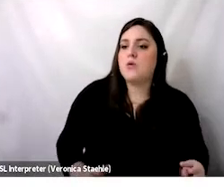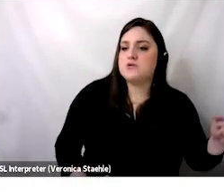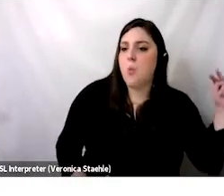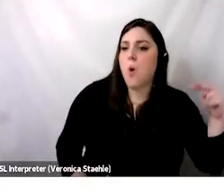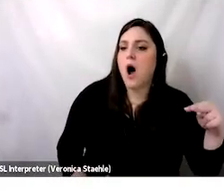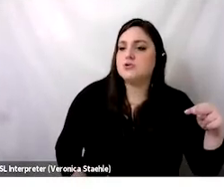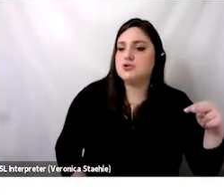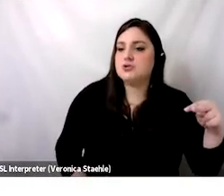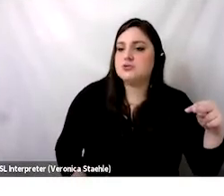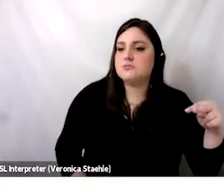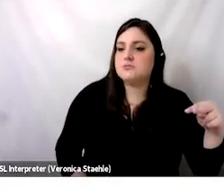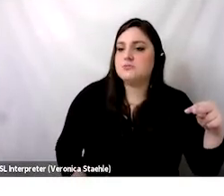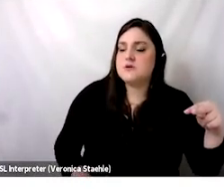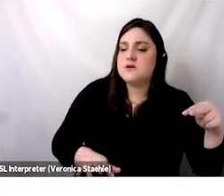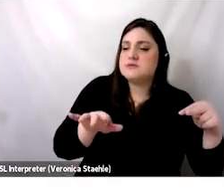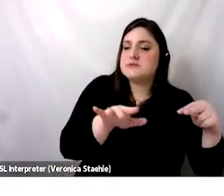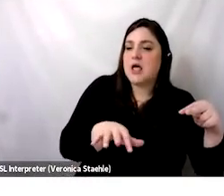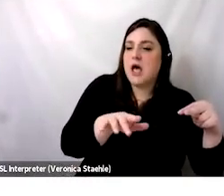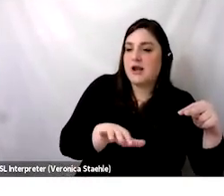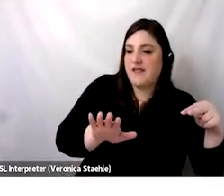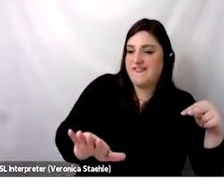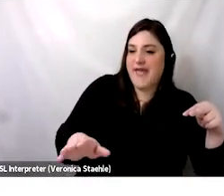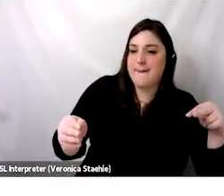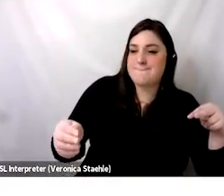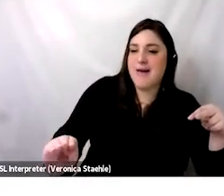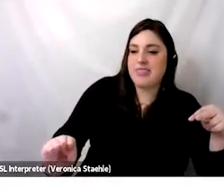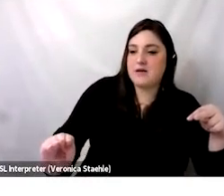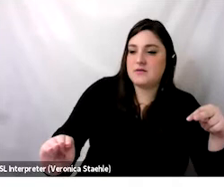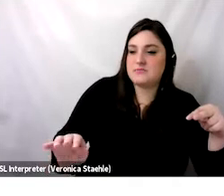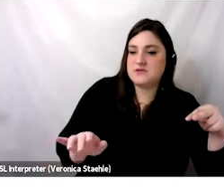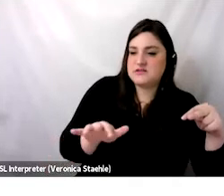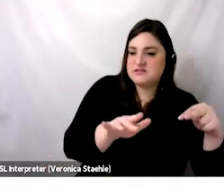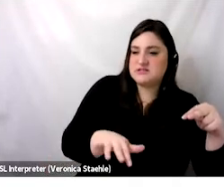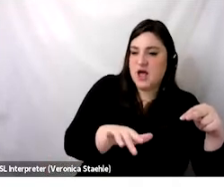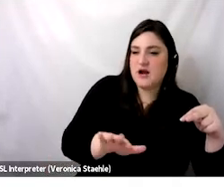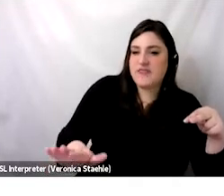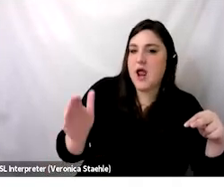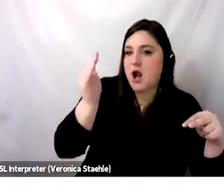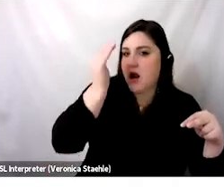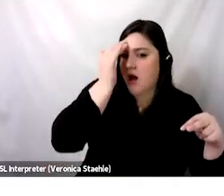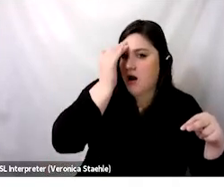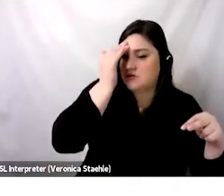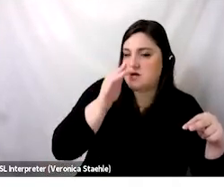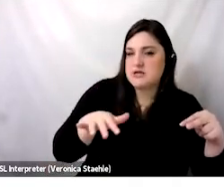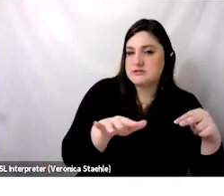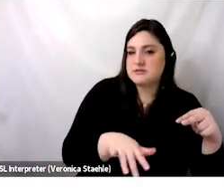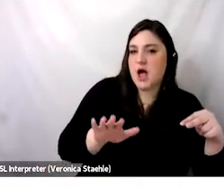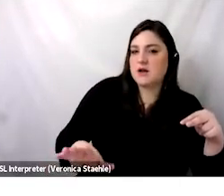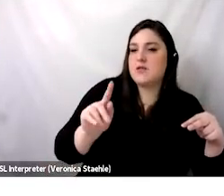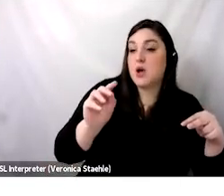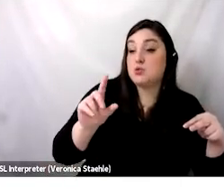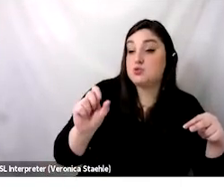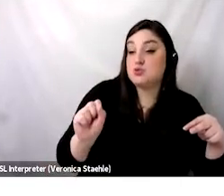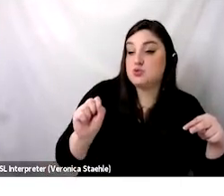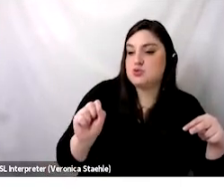their methods, look at their knowledge, their use of tools, their culinary skills, and they would